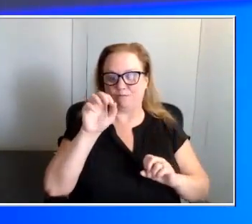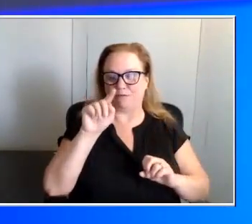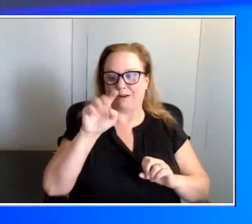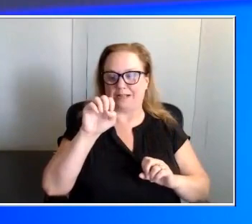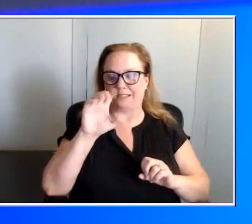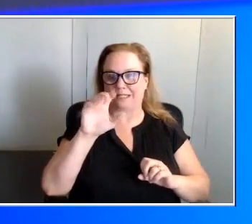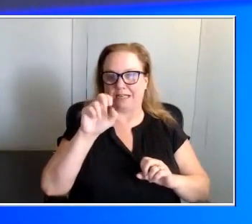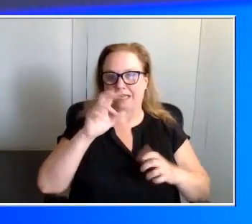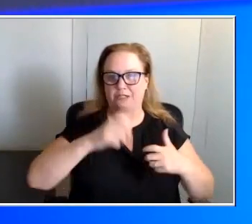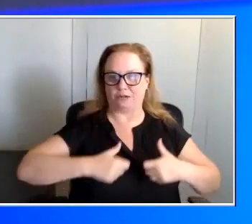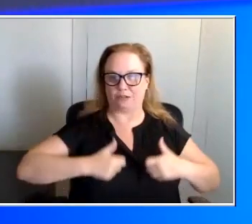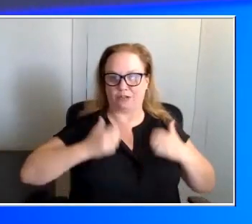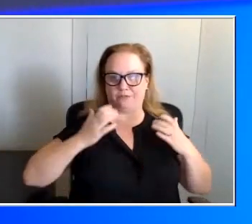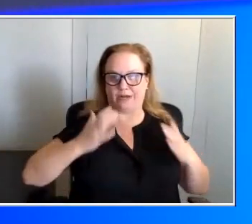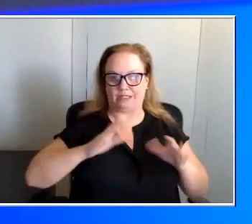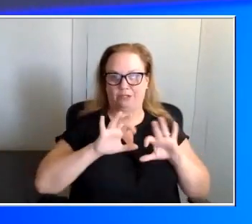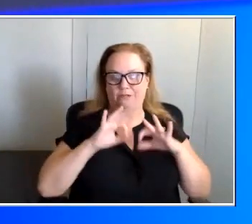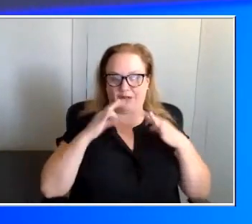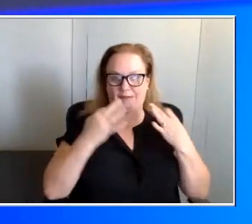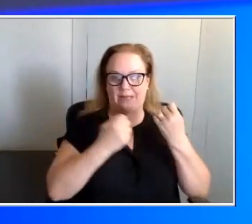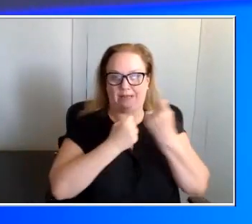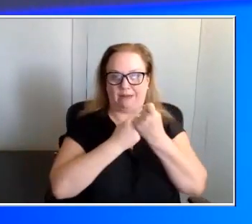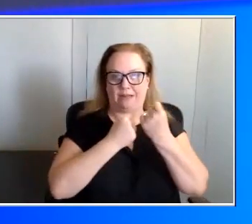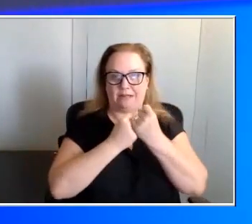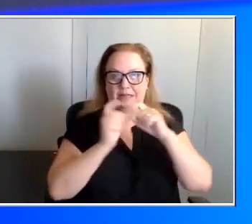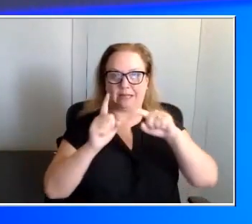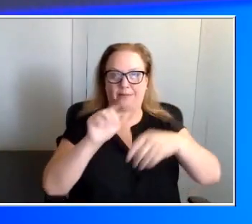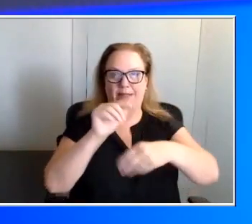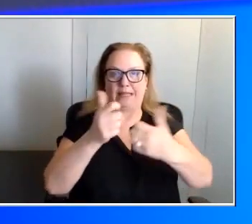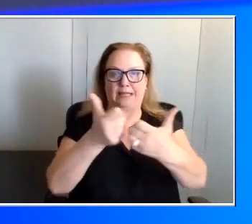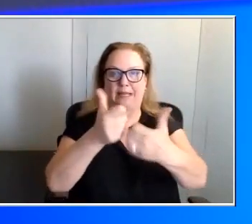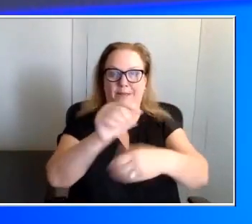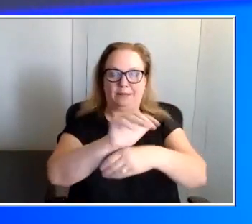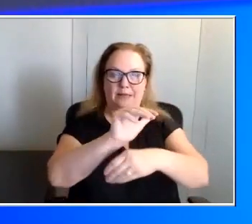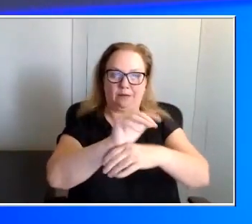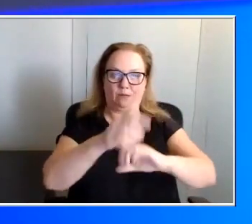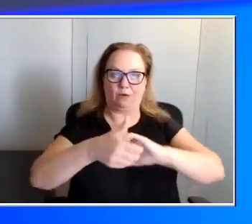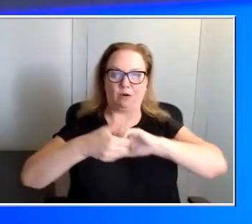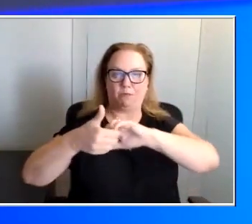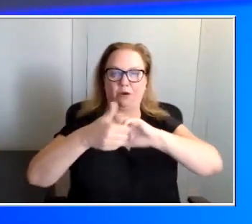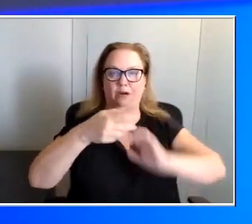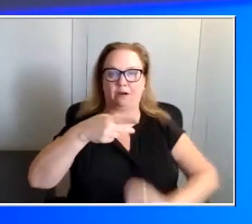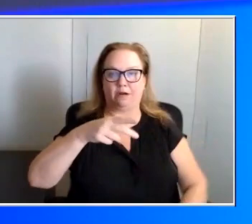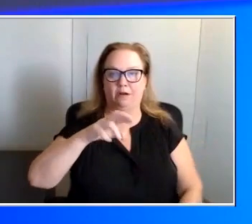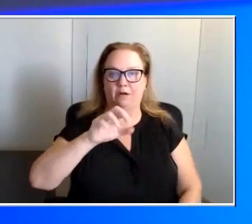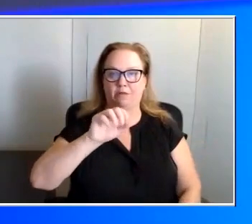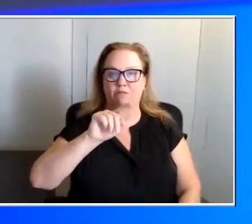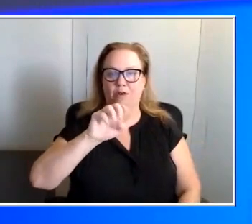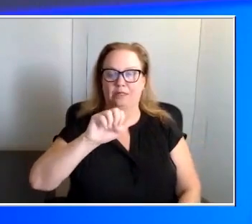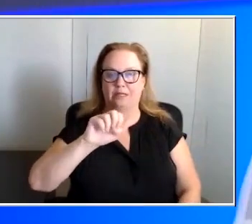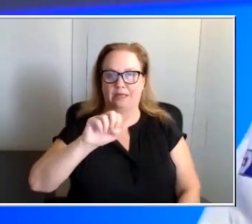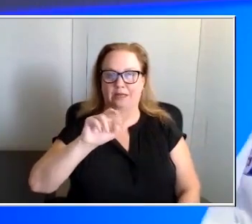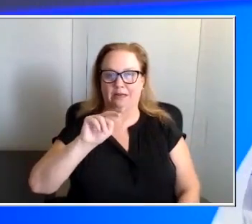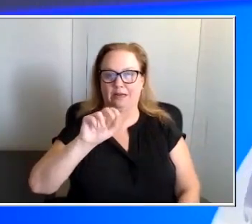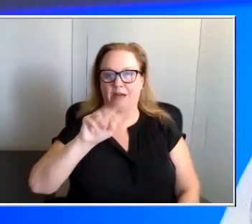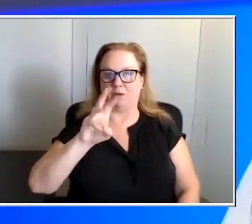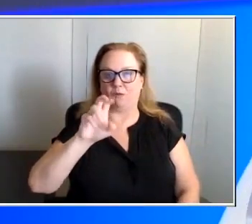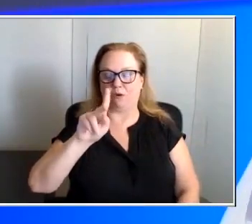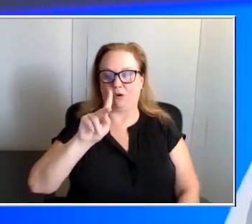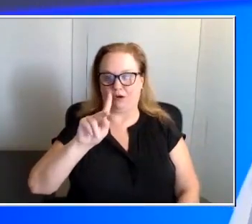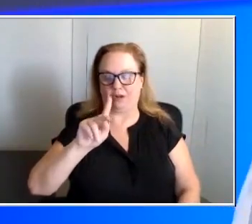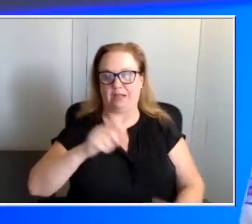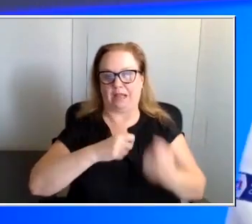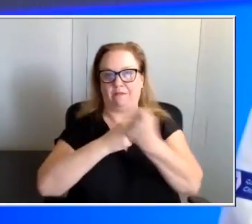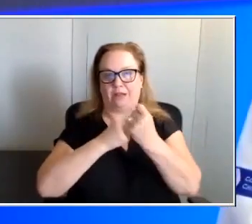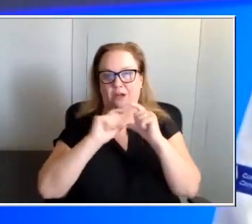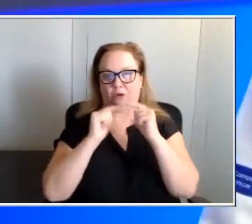survivors, families, advocates to turn out to this game. And so we're partnering with the Prostate Network, which is a big advocacy group here in this area, and